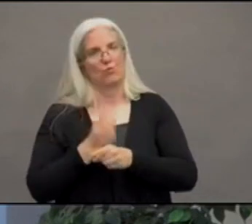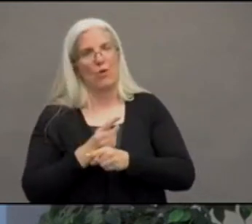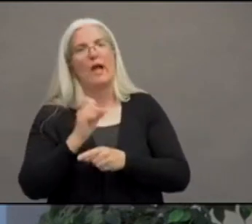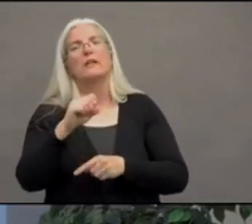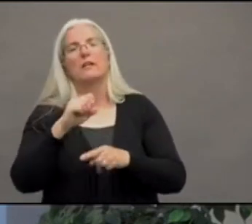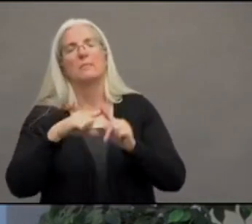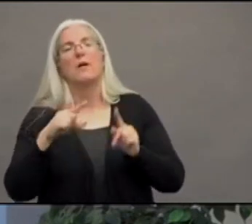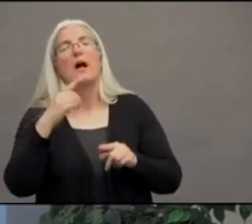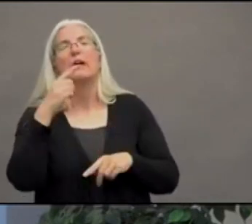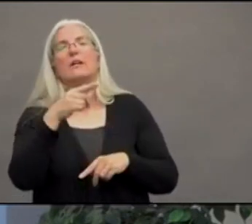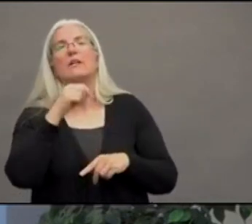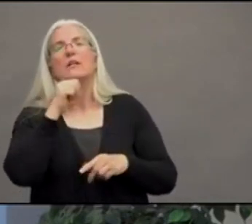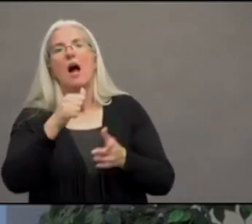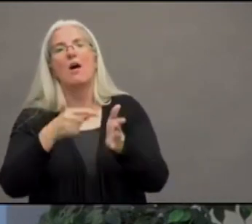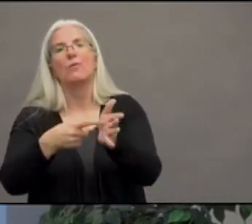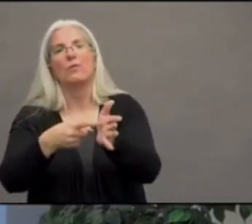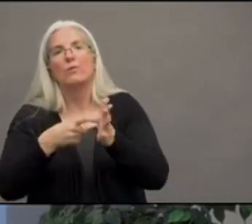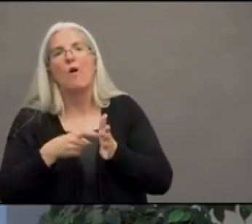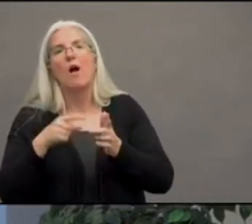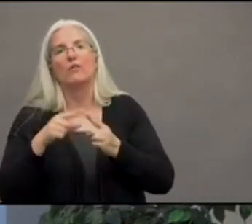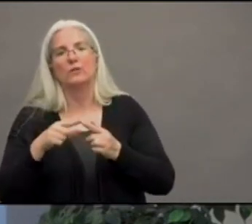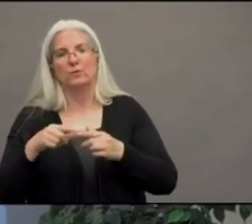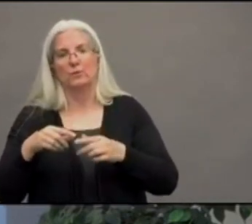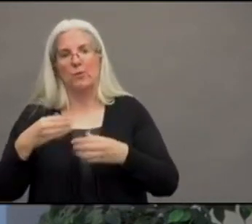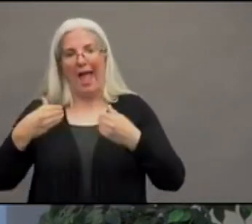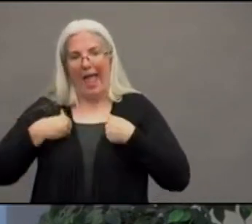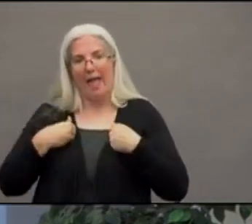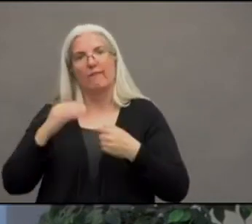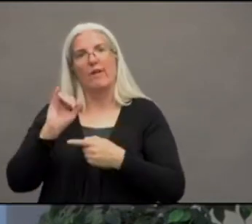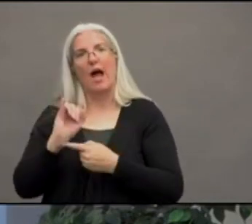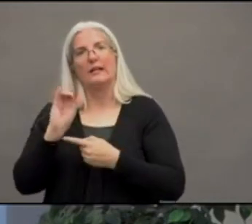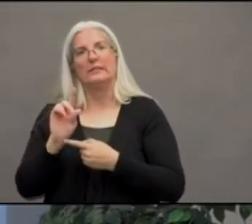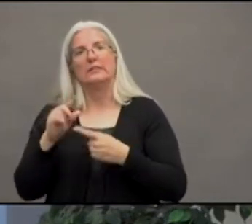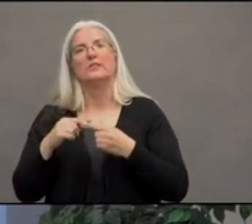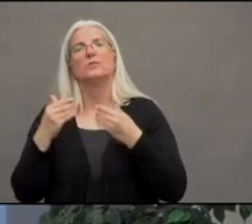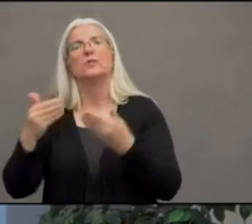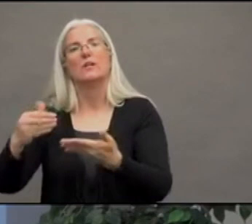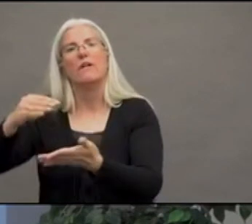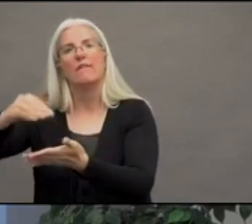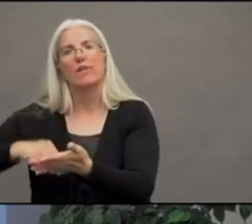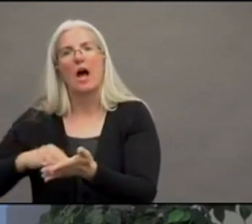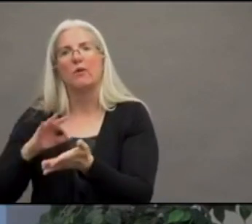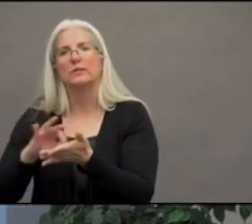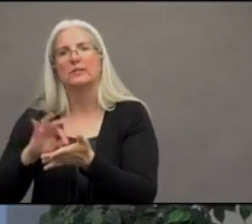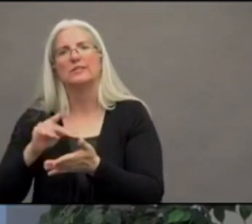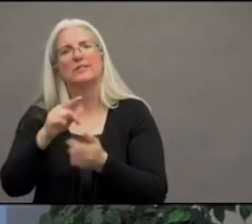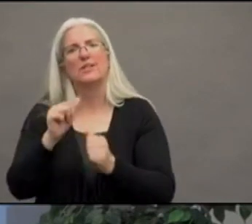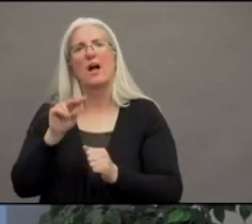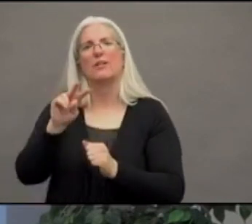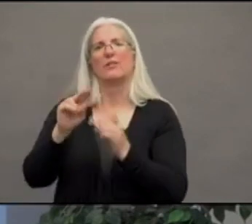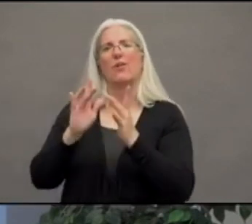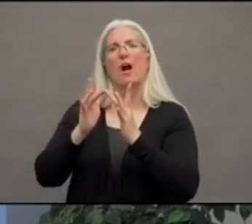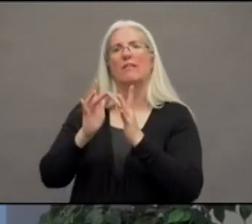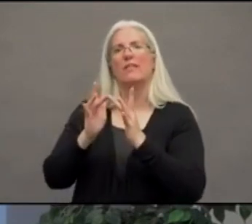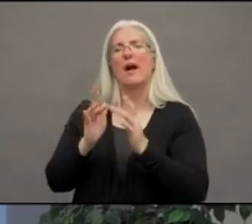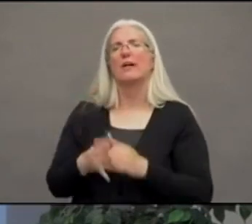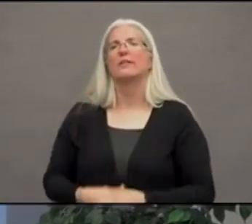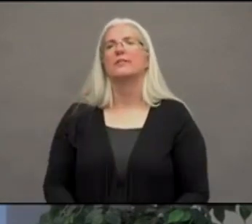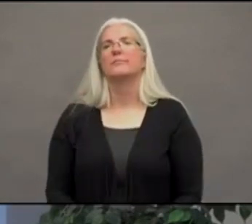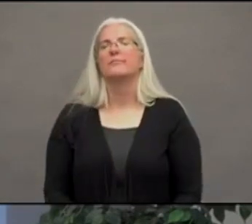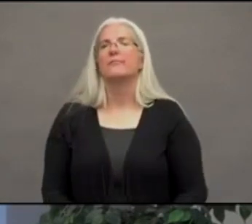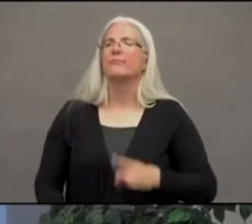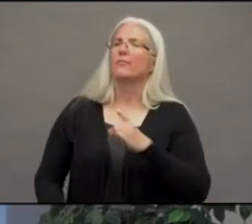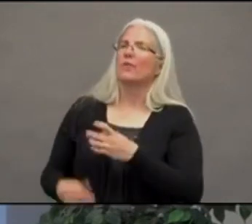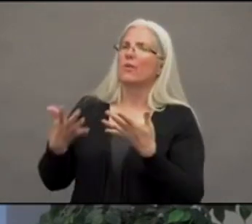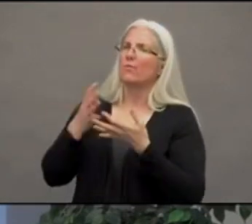census online. Is there any information, is there a question about citizenship on the